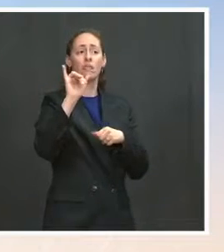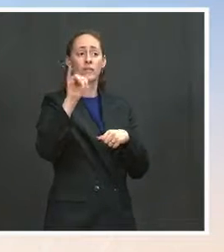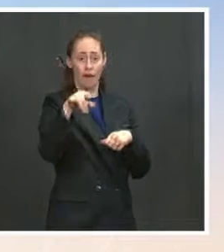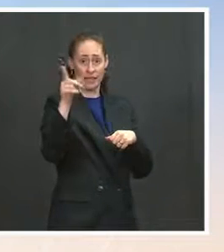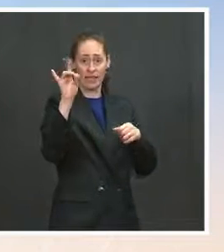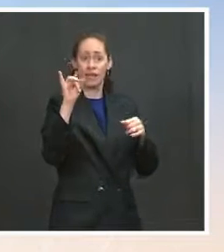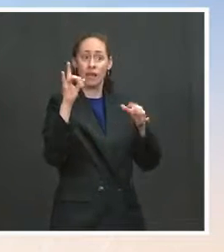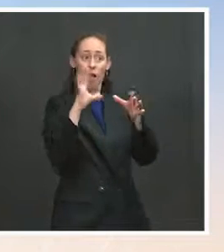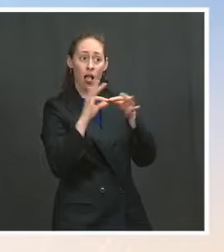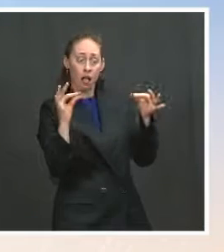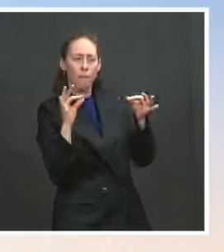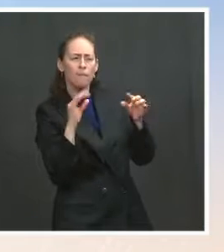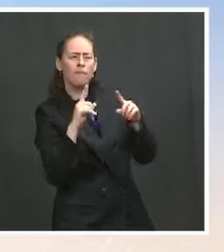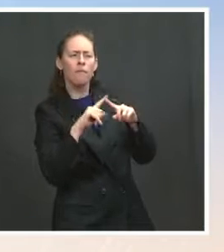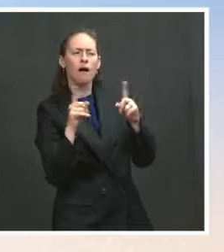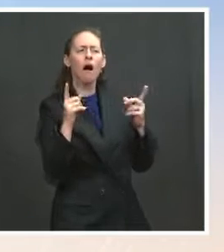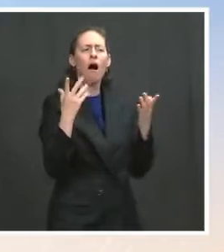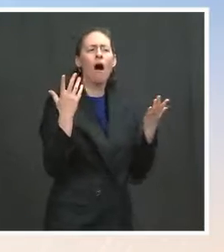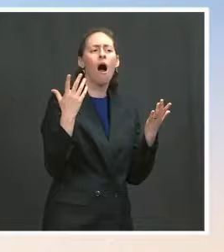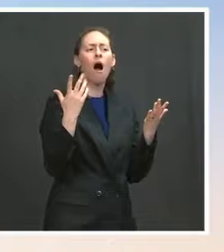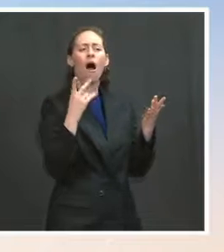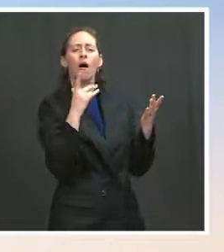rumor that the virus was